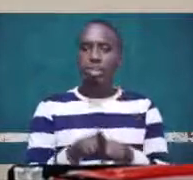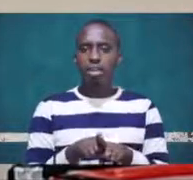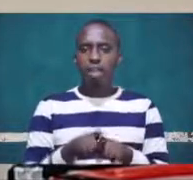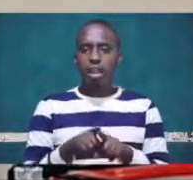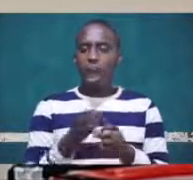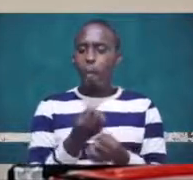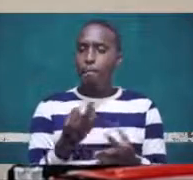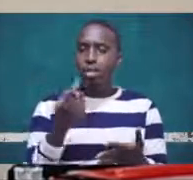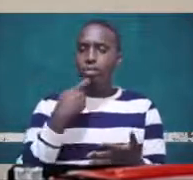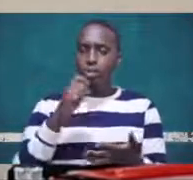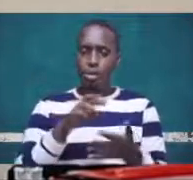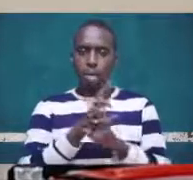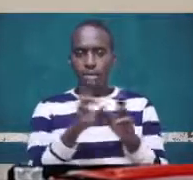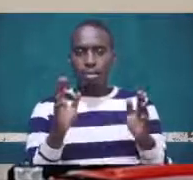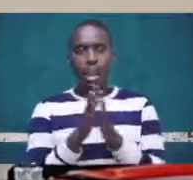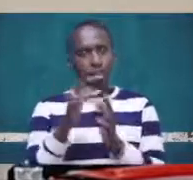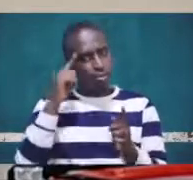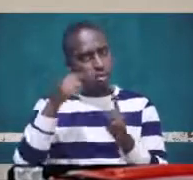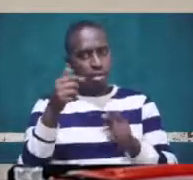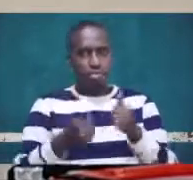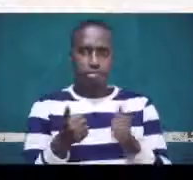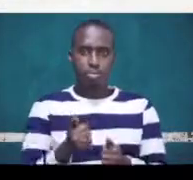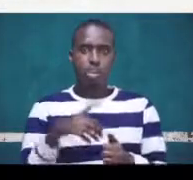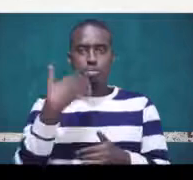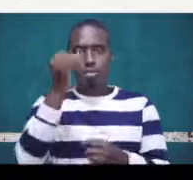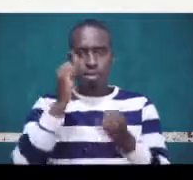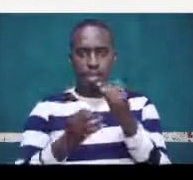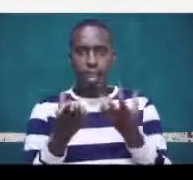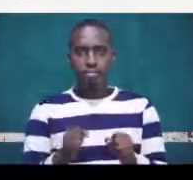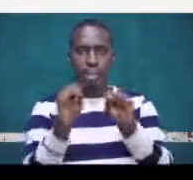purpose? So that we finally can have a structure.